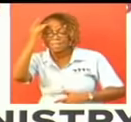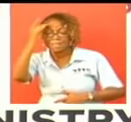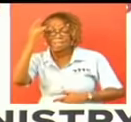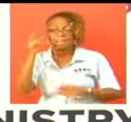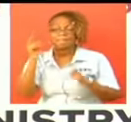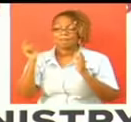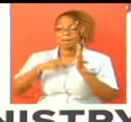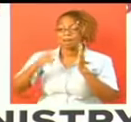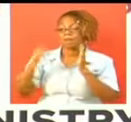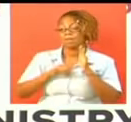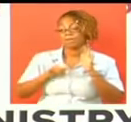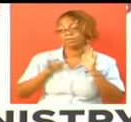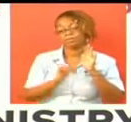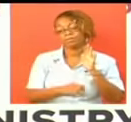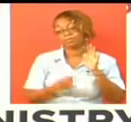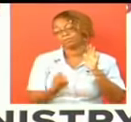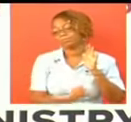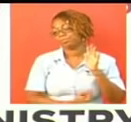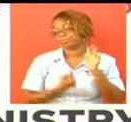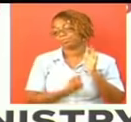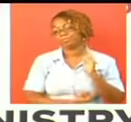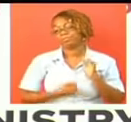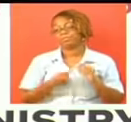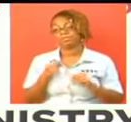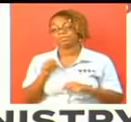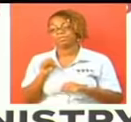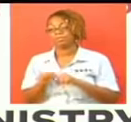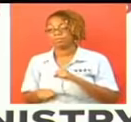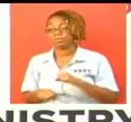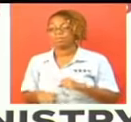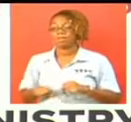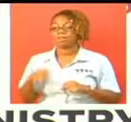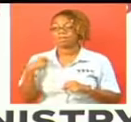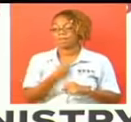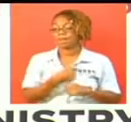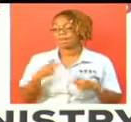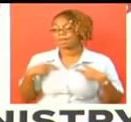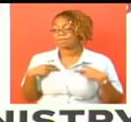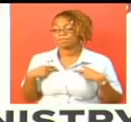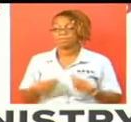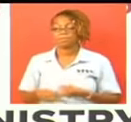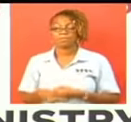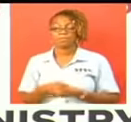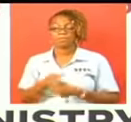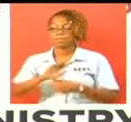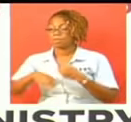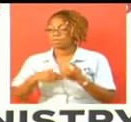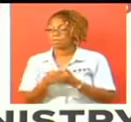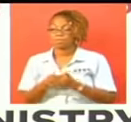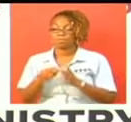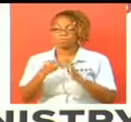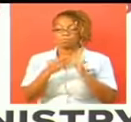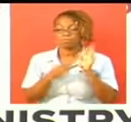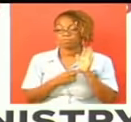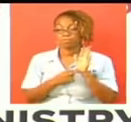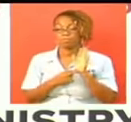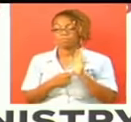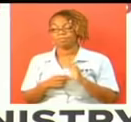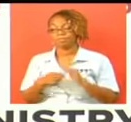goes up as the risk of transmissibility goes up. But there isn't anything different that would need to be